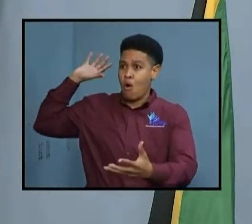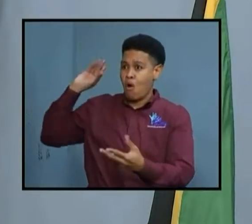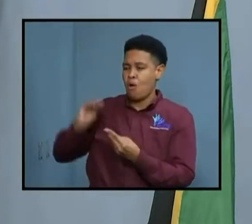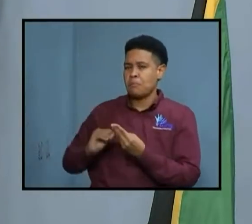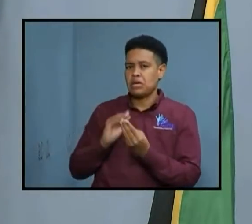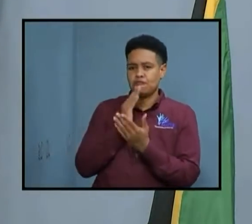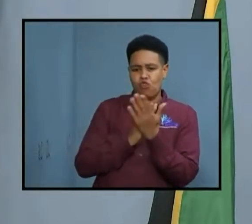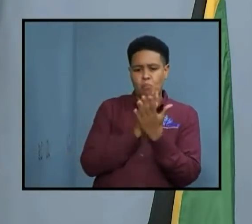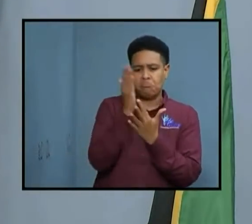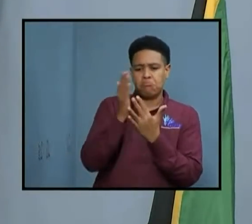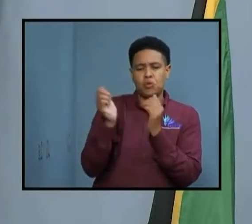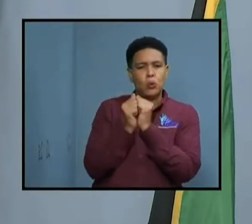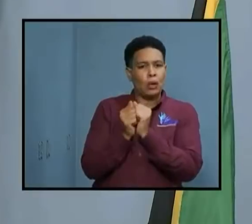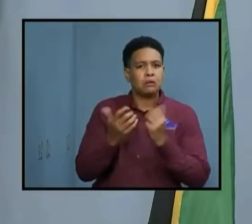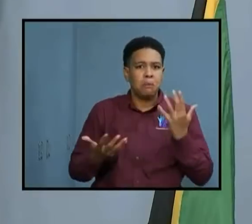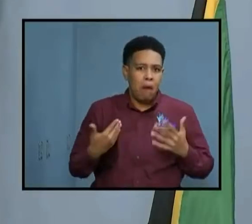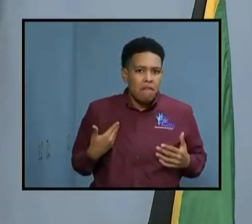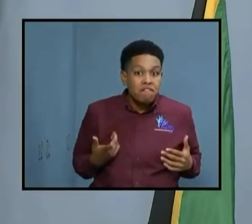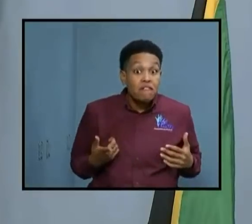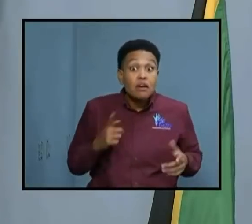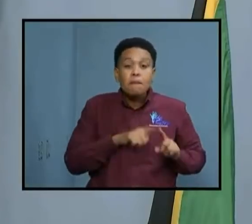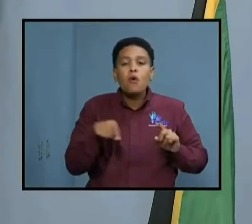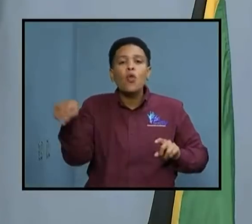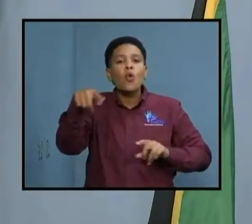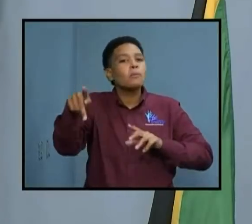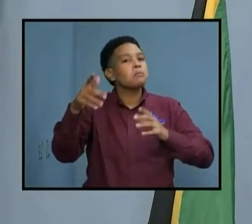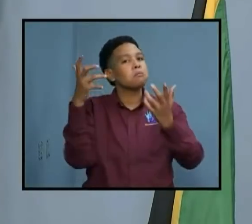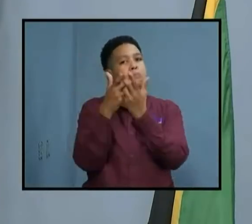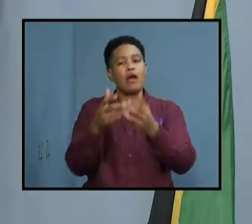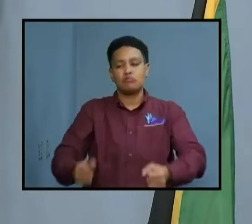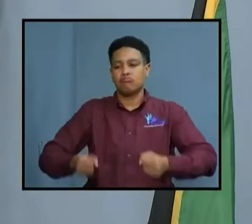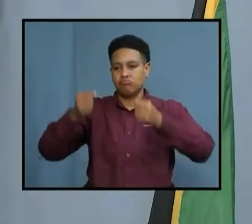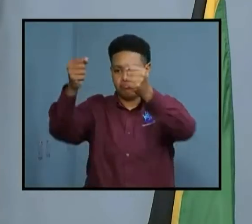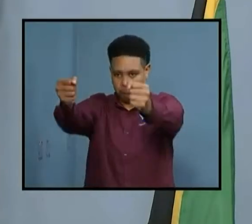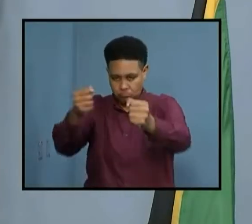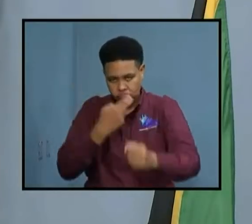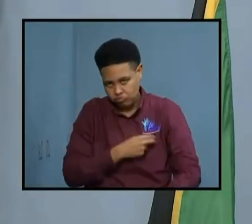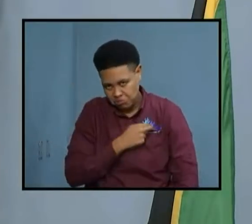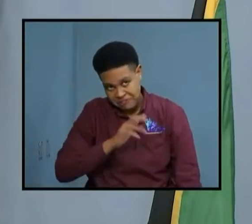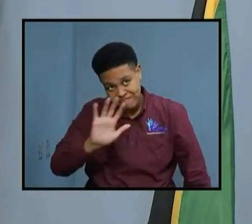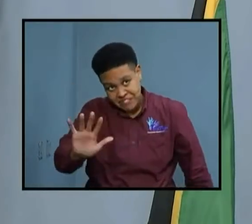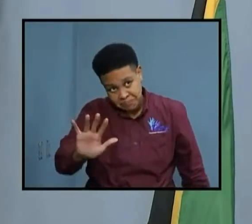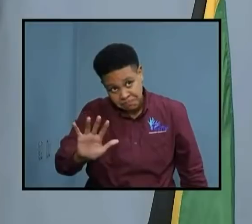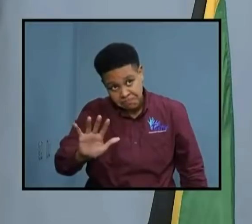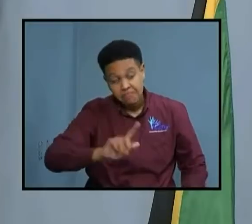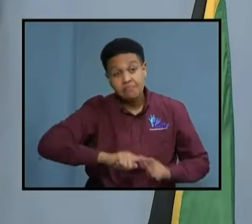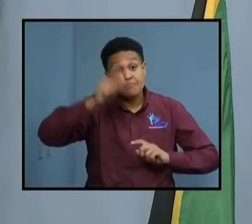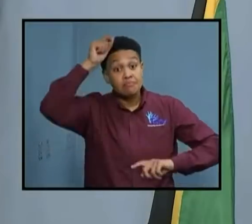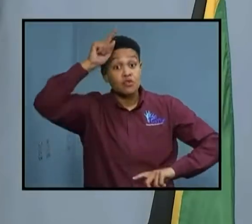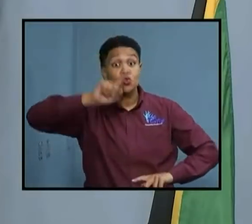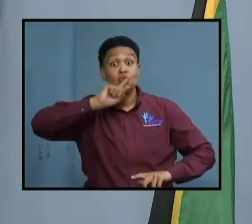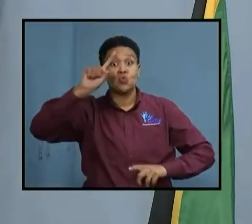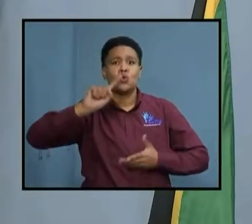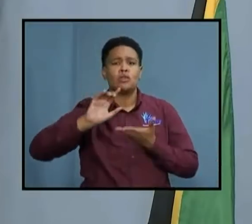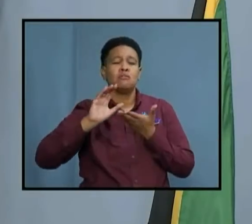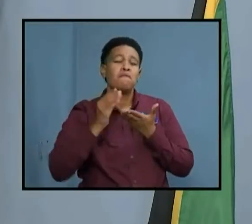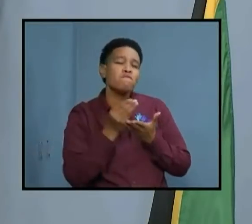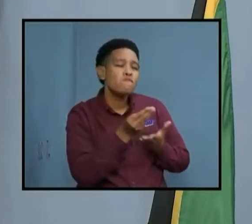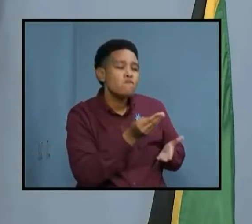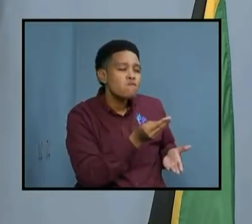persons would definitely need to be in that setting. The truth is that a minority, or we certainly